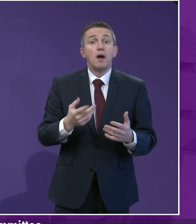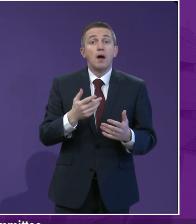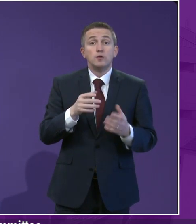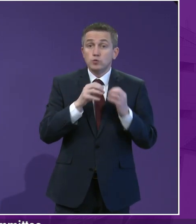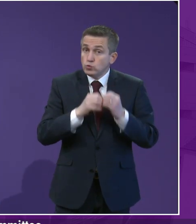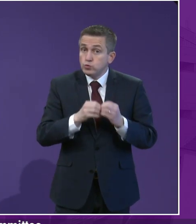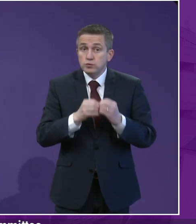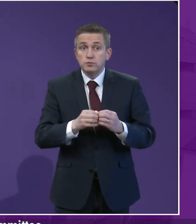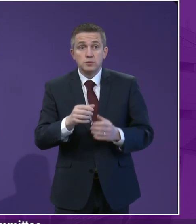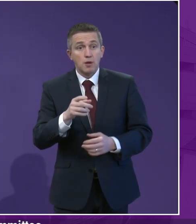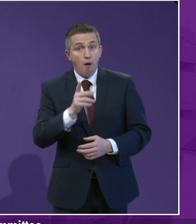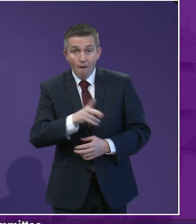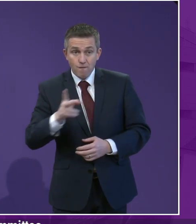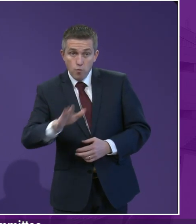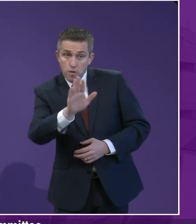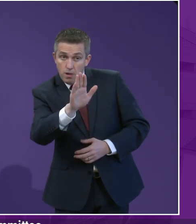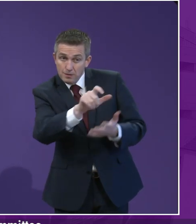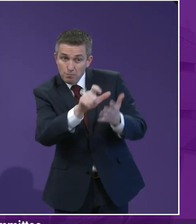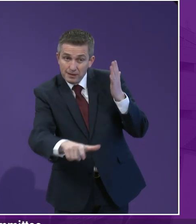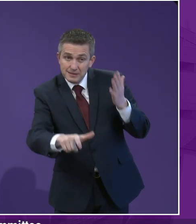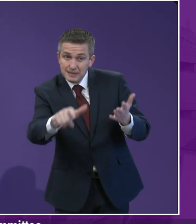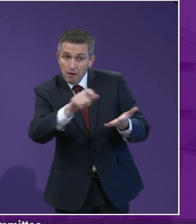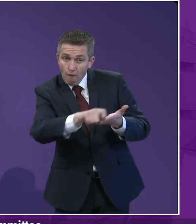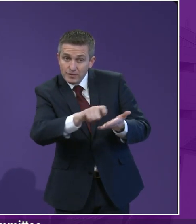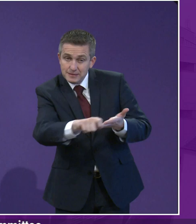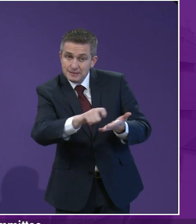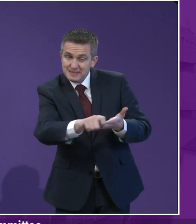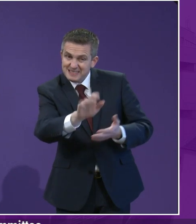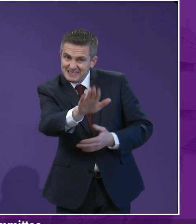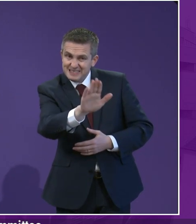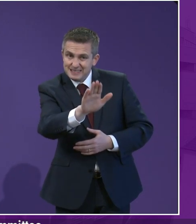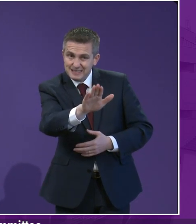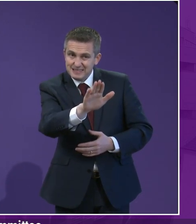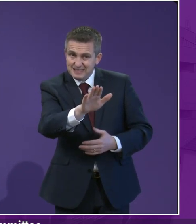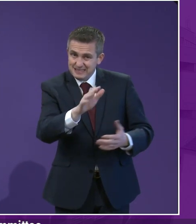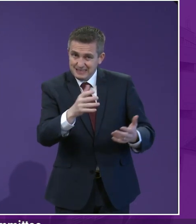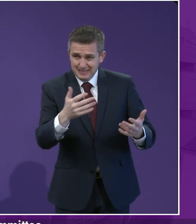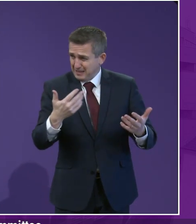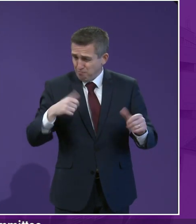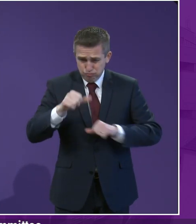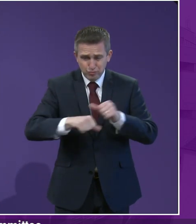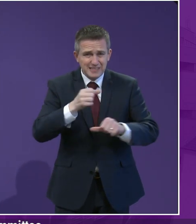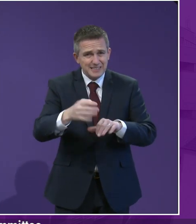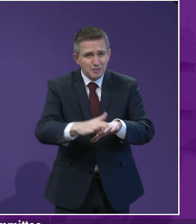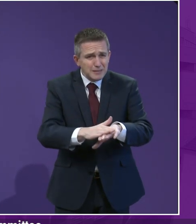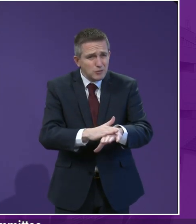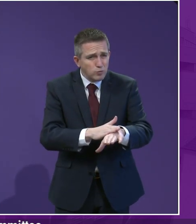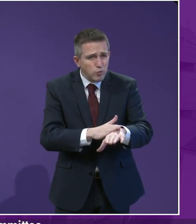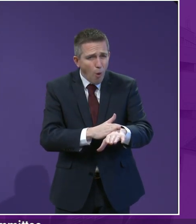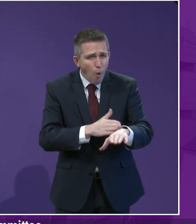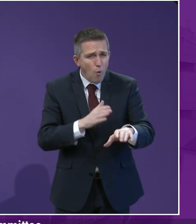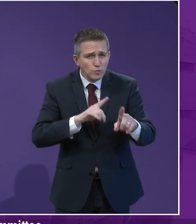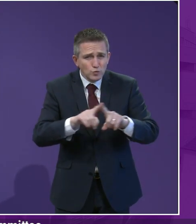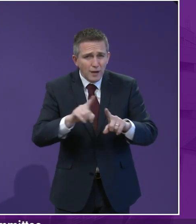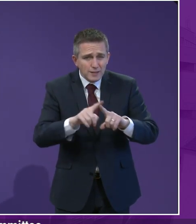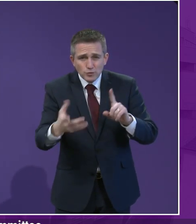and about the impact that that's going to have. But at the moment, that's not an opportunity necessarily to be able to disclose. This student in particular